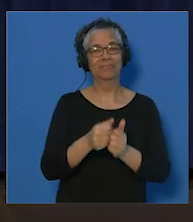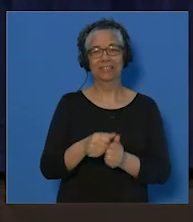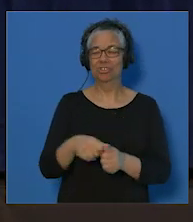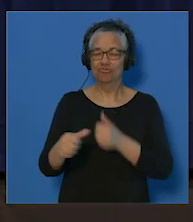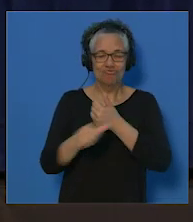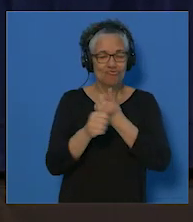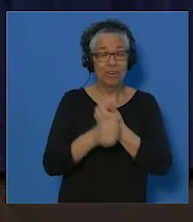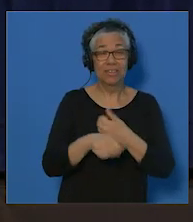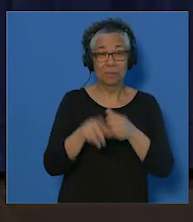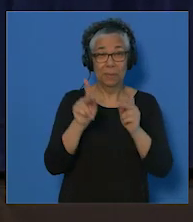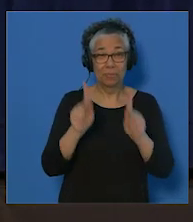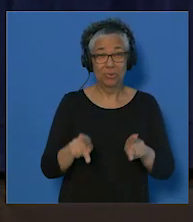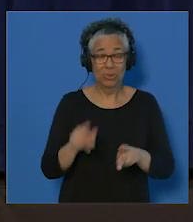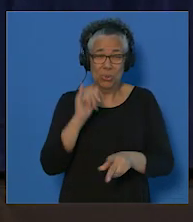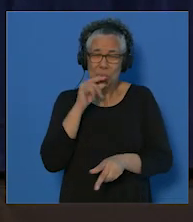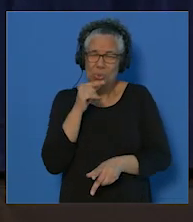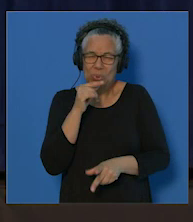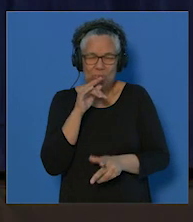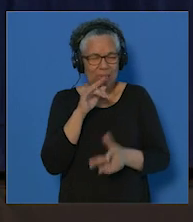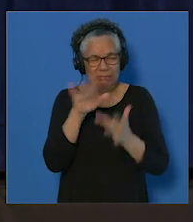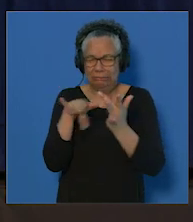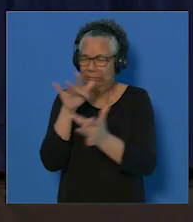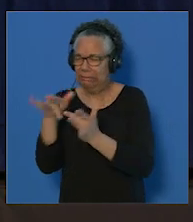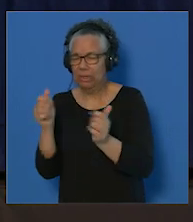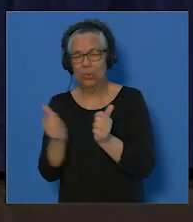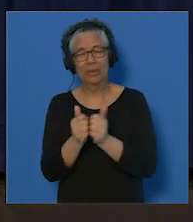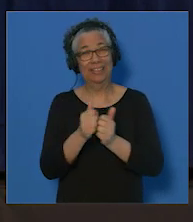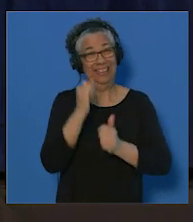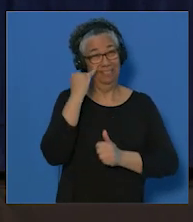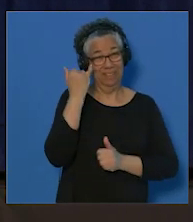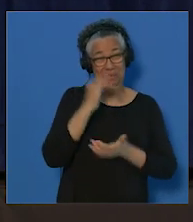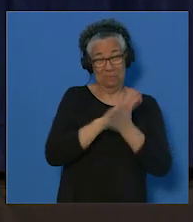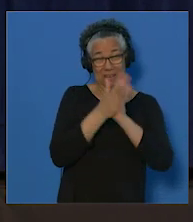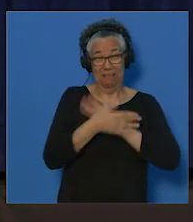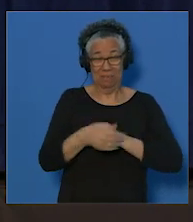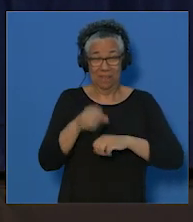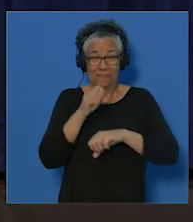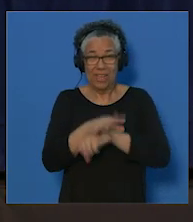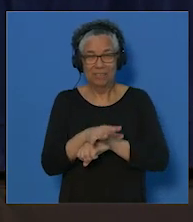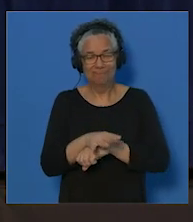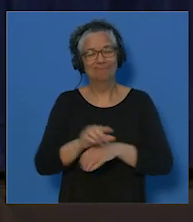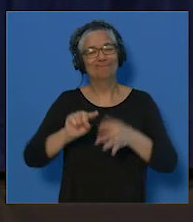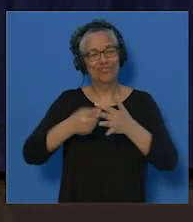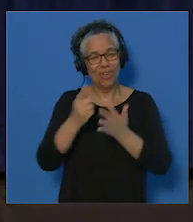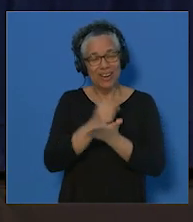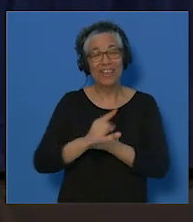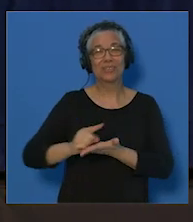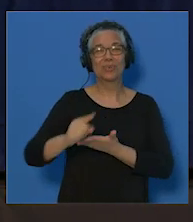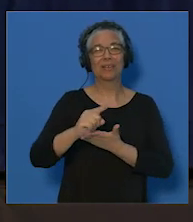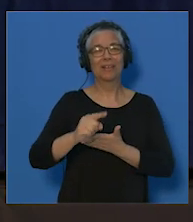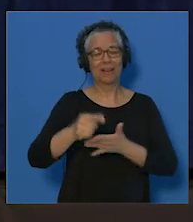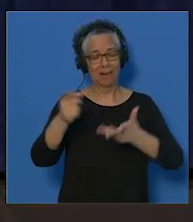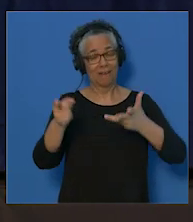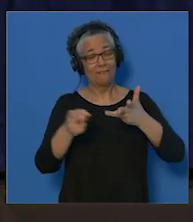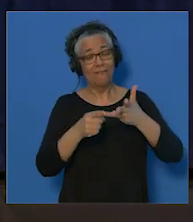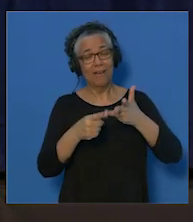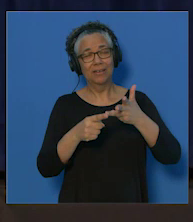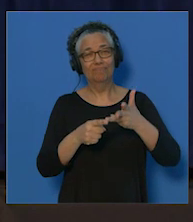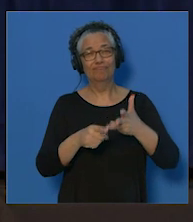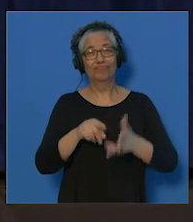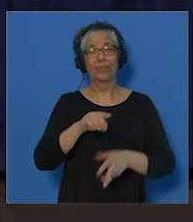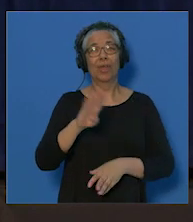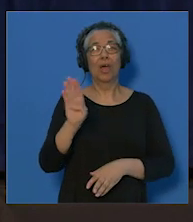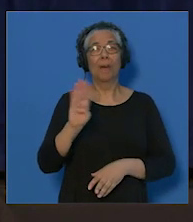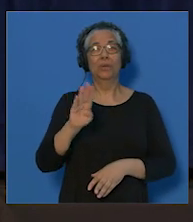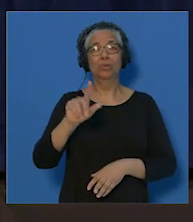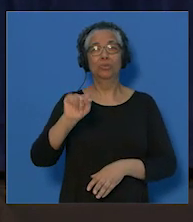with should they become affected. And that is something that will be able to be piloted next week. And then finally, a Bluetooth